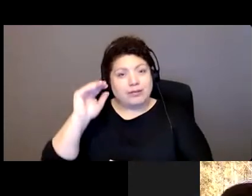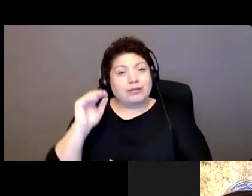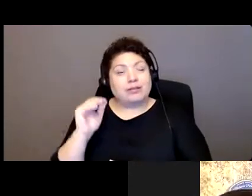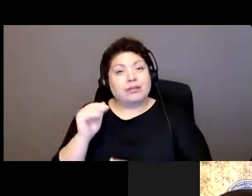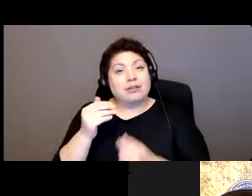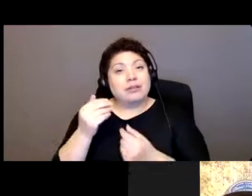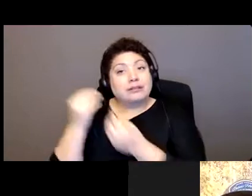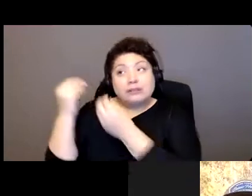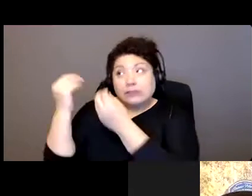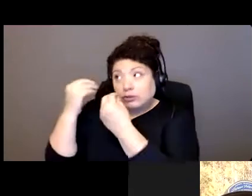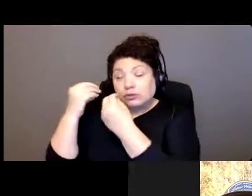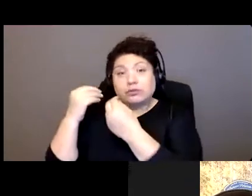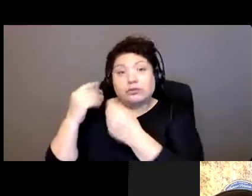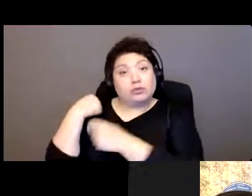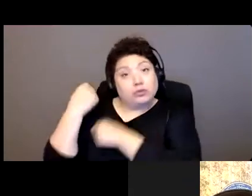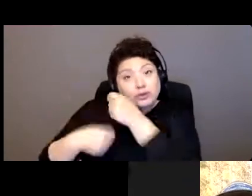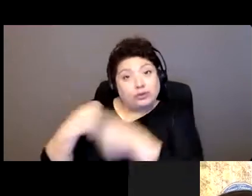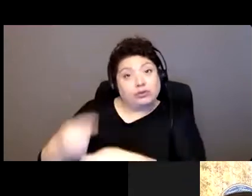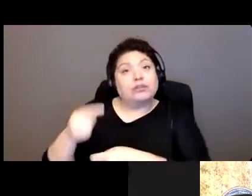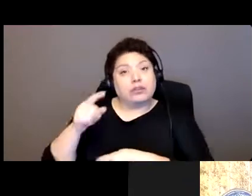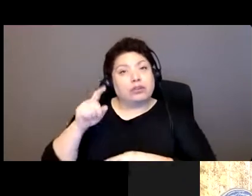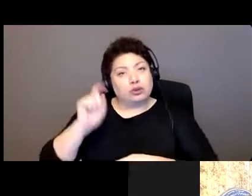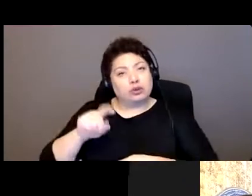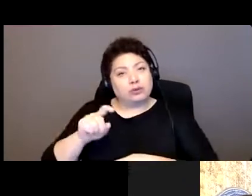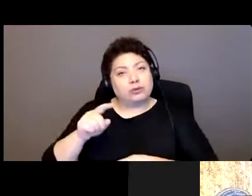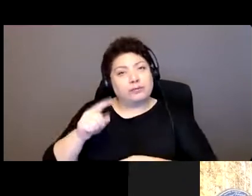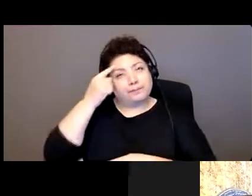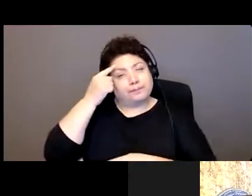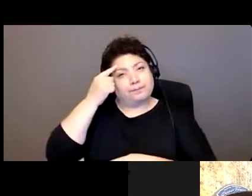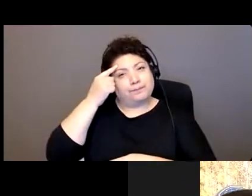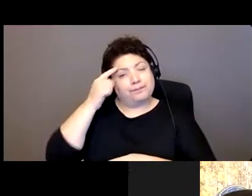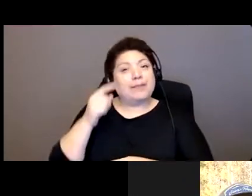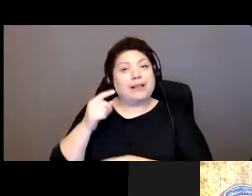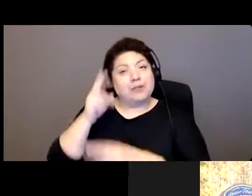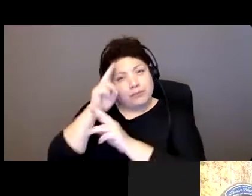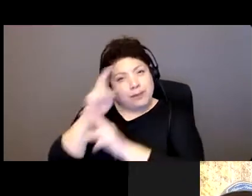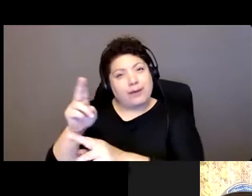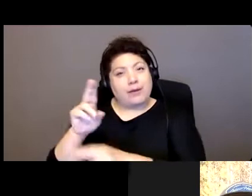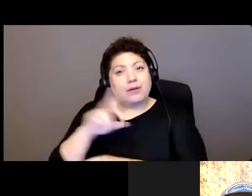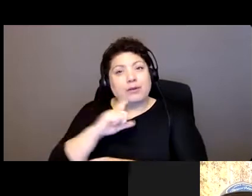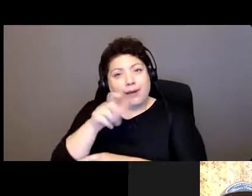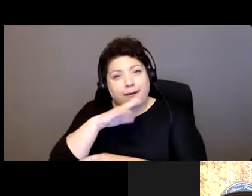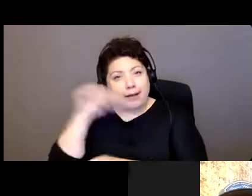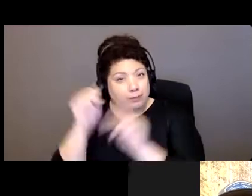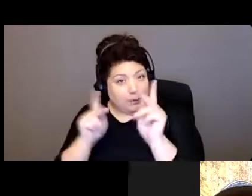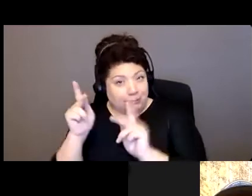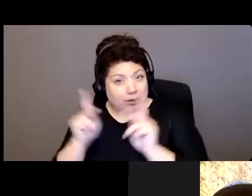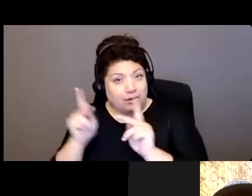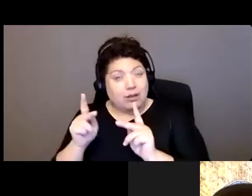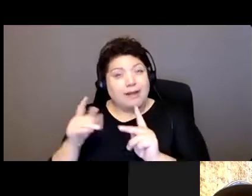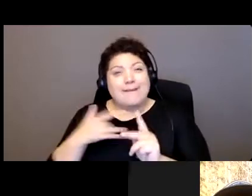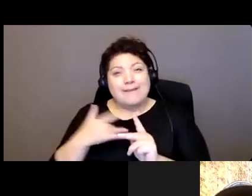you always respect your elders, right? I feel like that's a little bit lost. I feel I feel like it's not maybe lost,